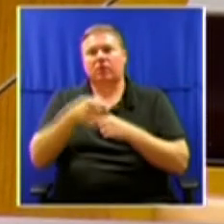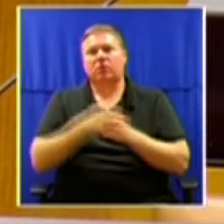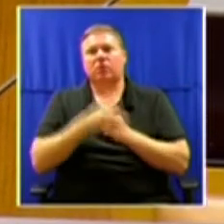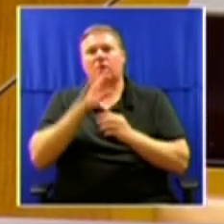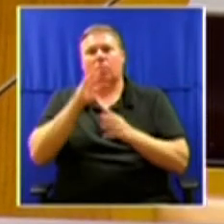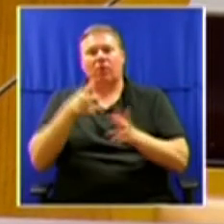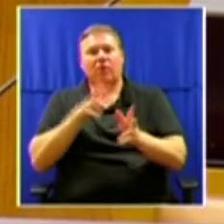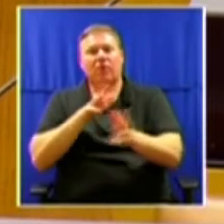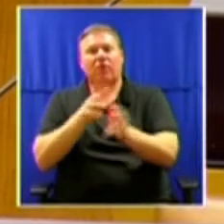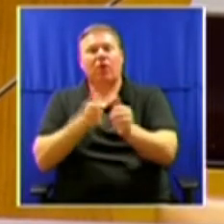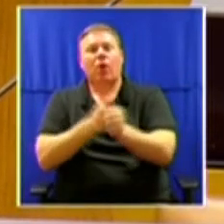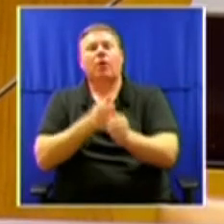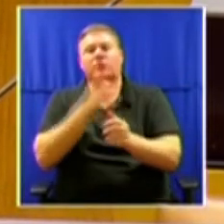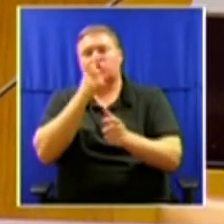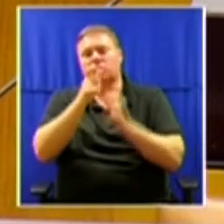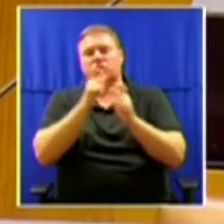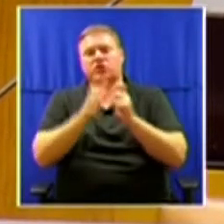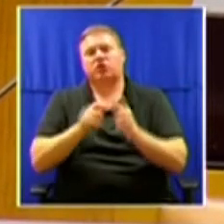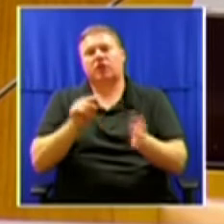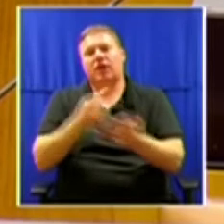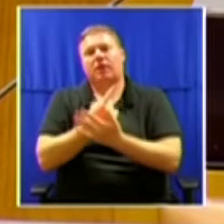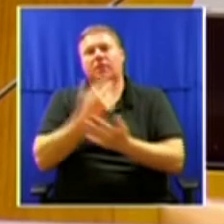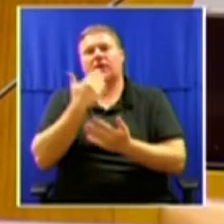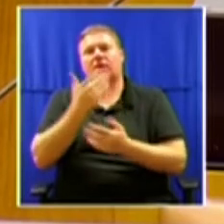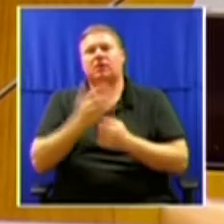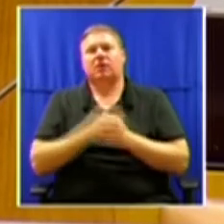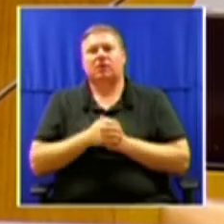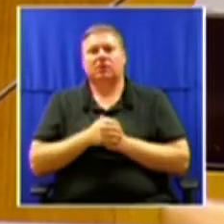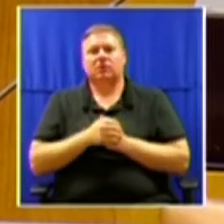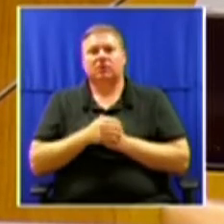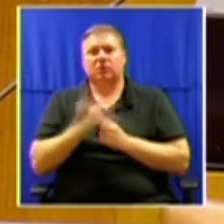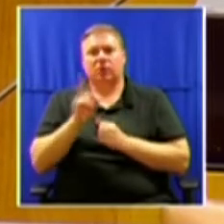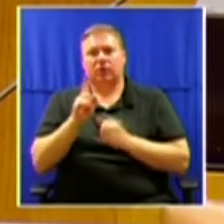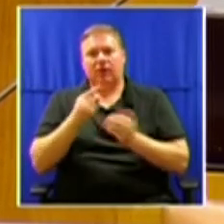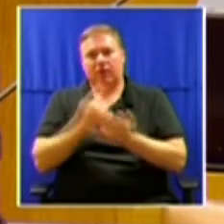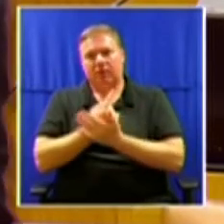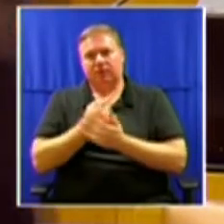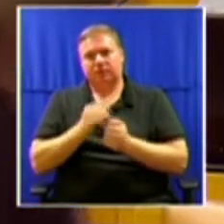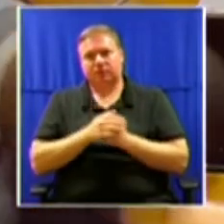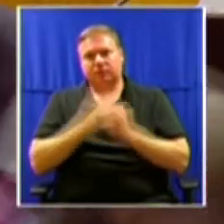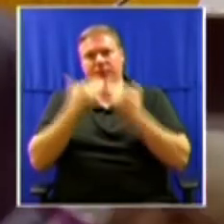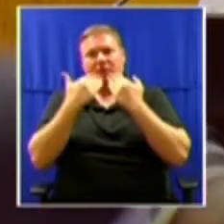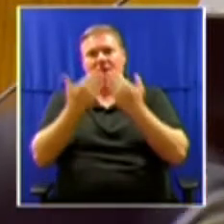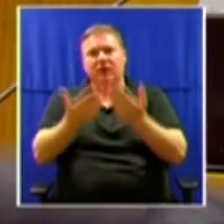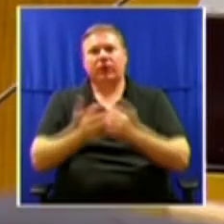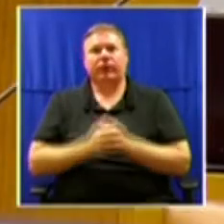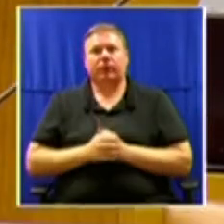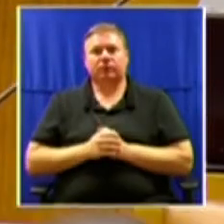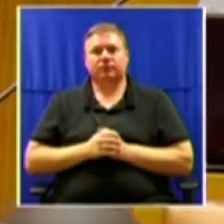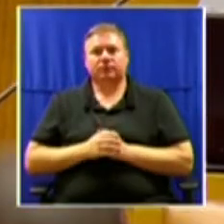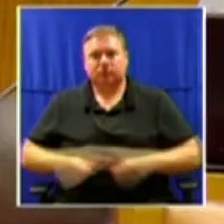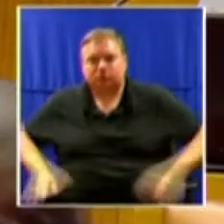and attend to the issues that the Honourable is raising. Thank you.